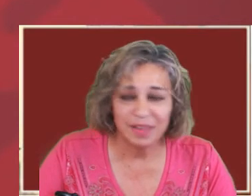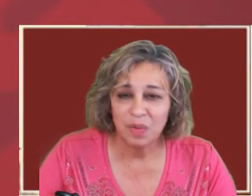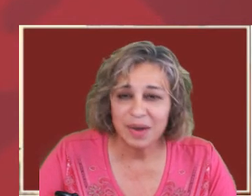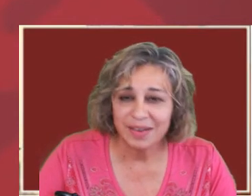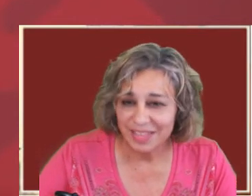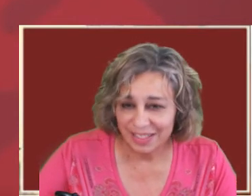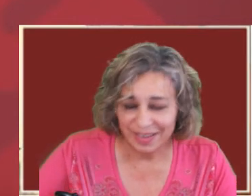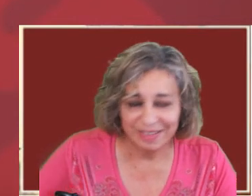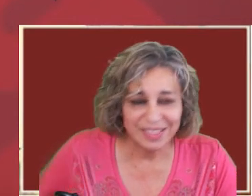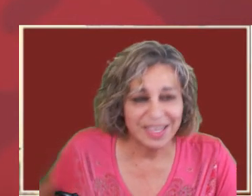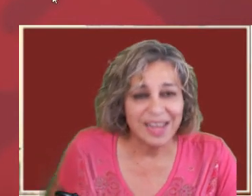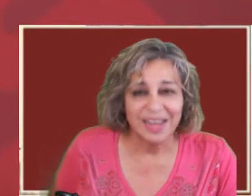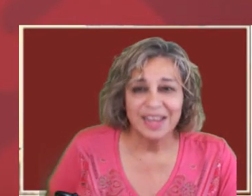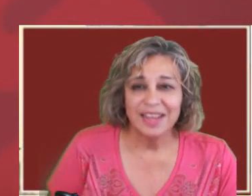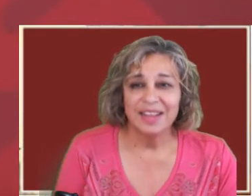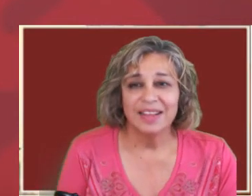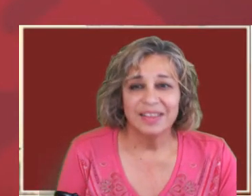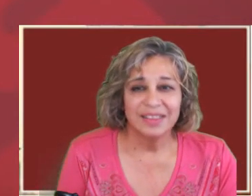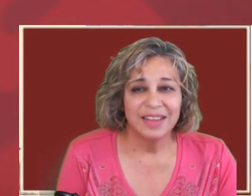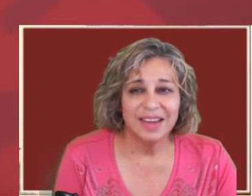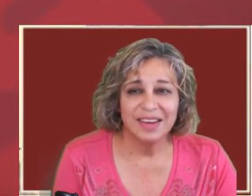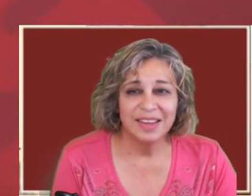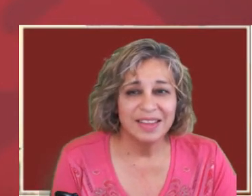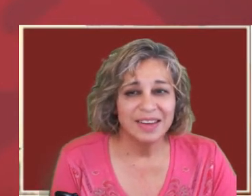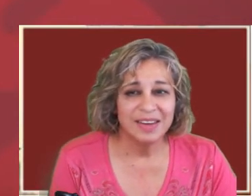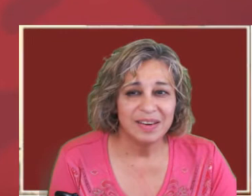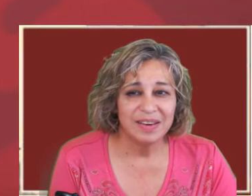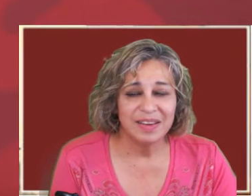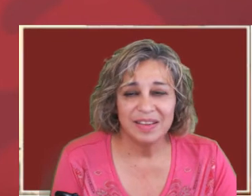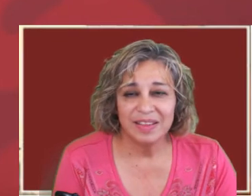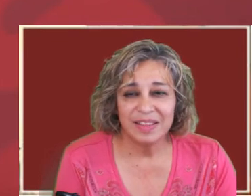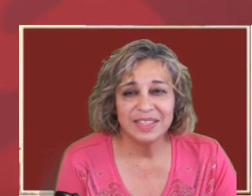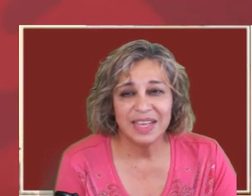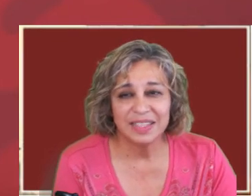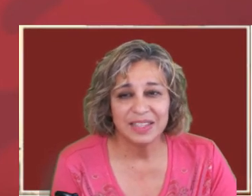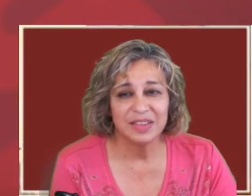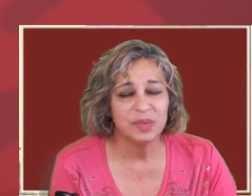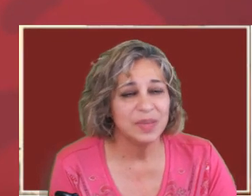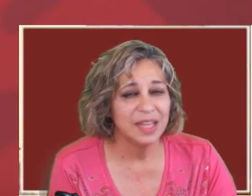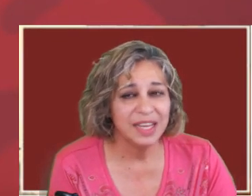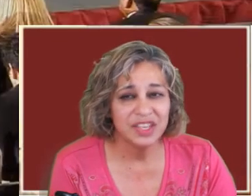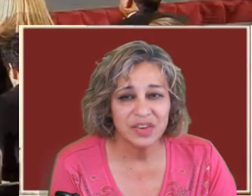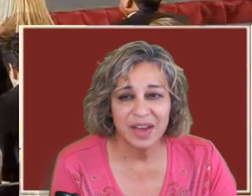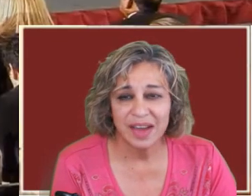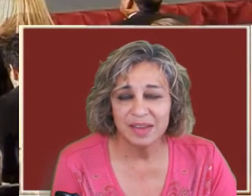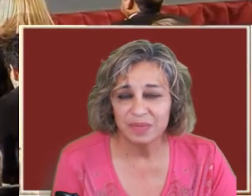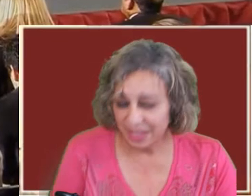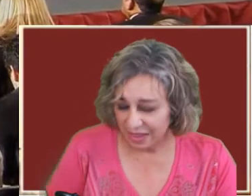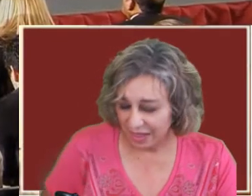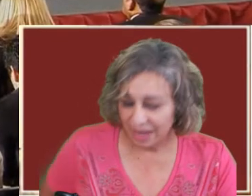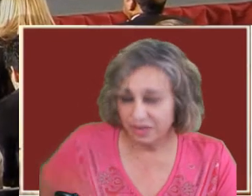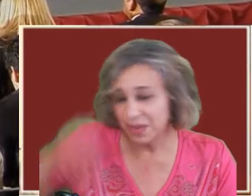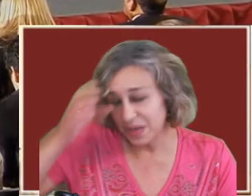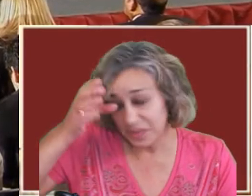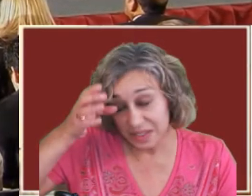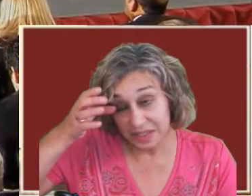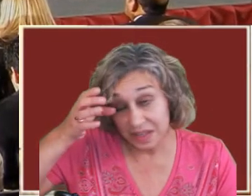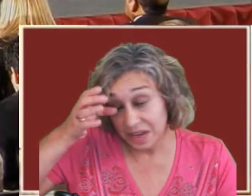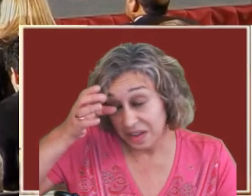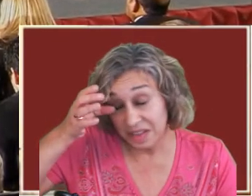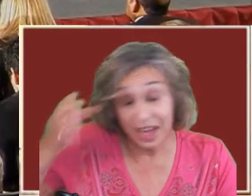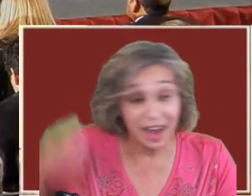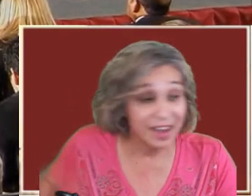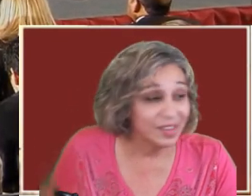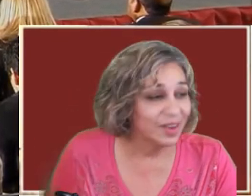affected the workers, that's what I was saying. It had nothing to, this has to do with the luxury items that the government was, you